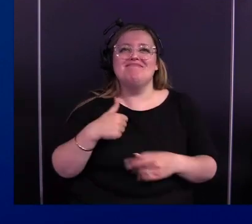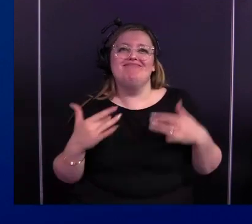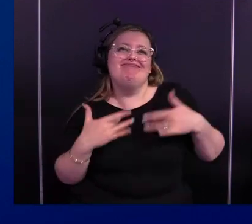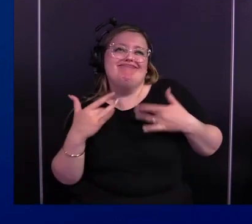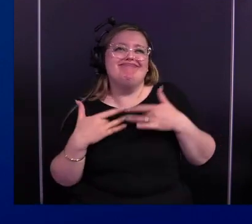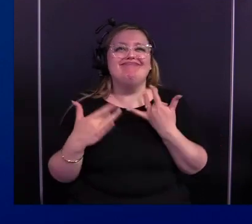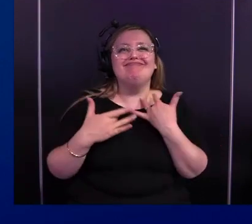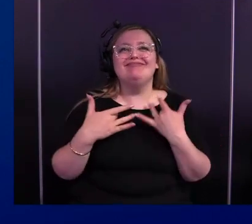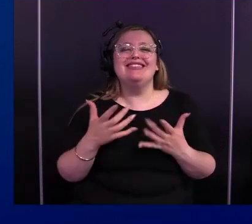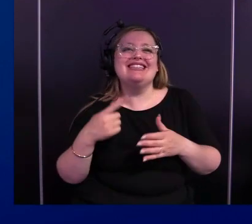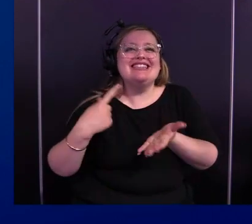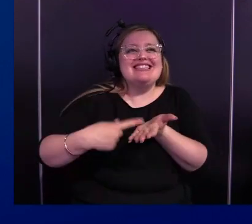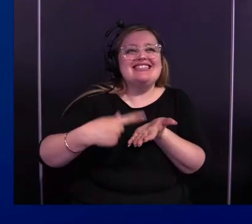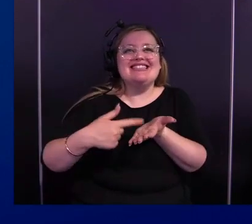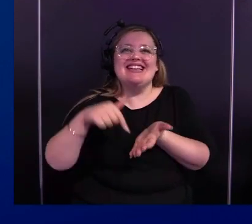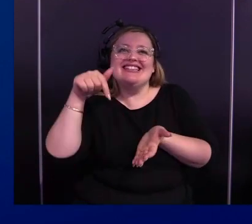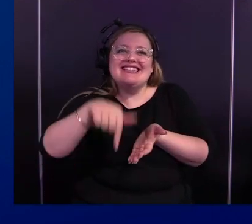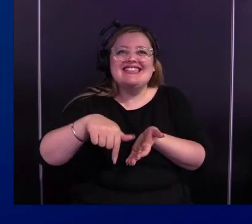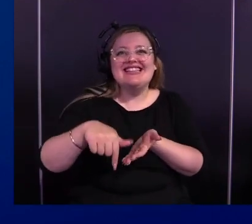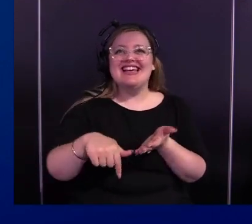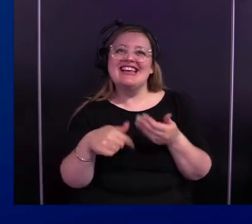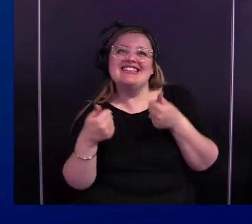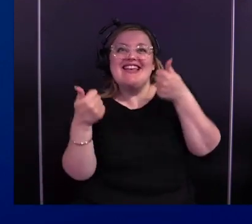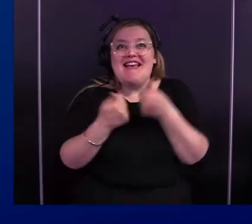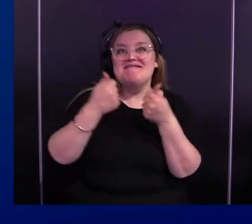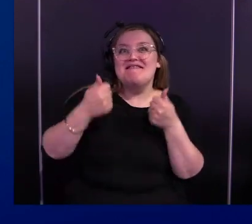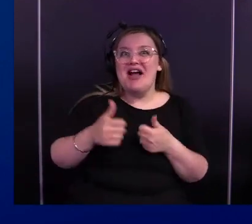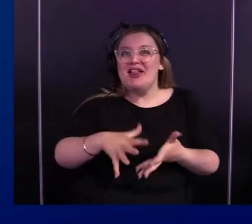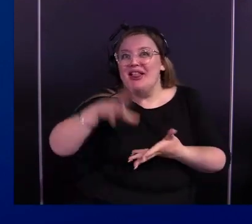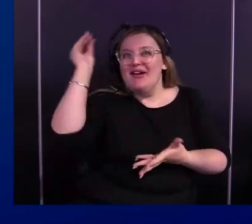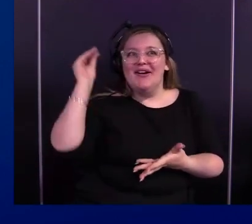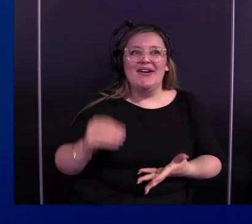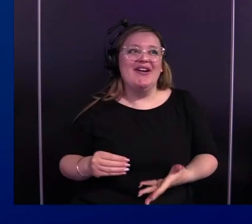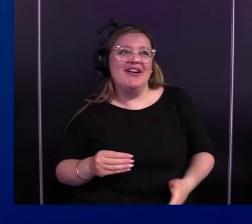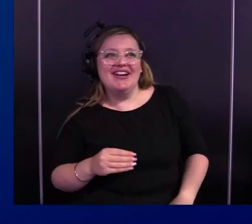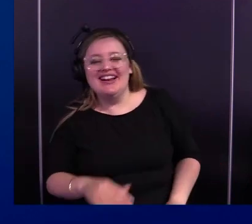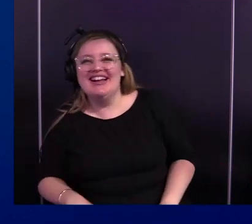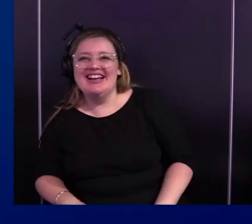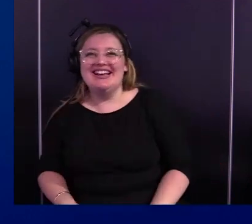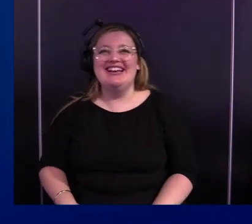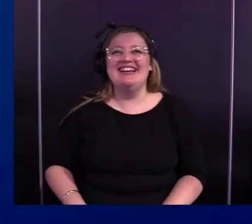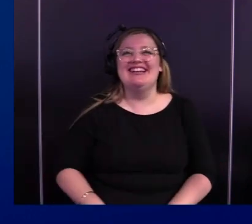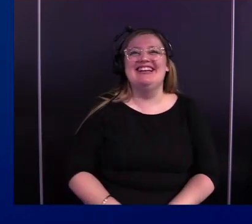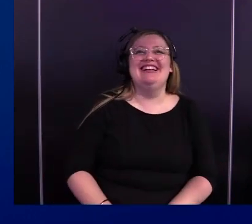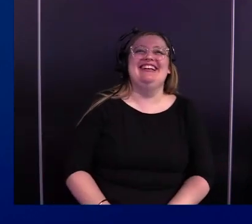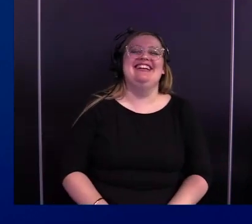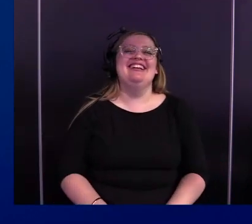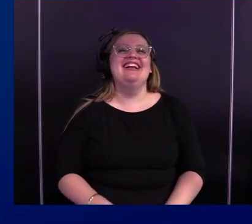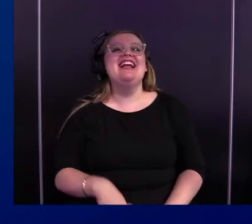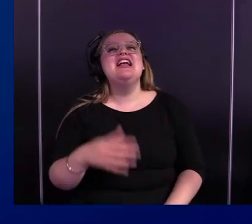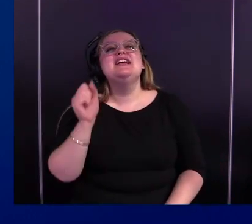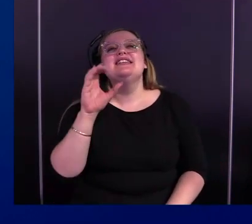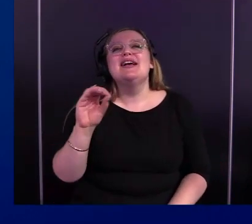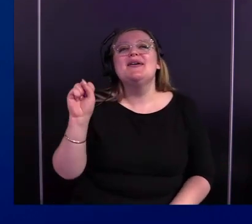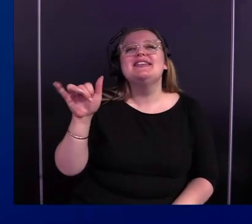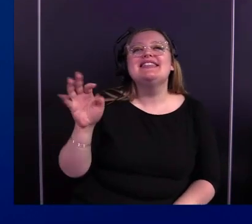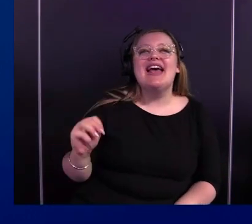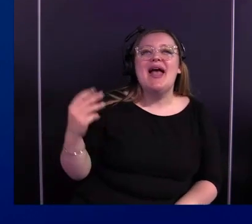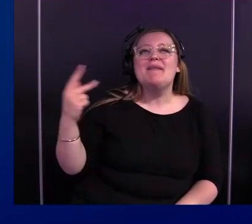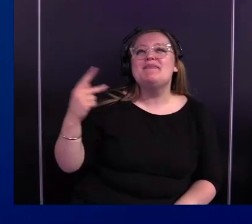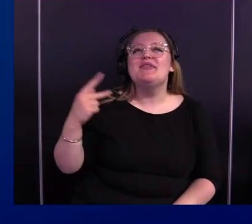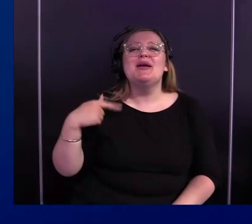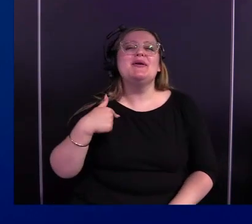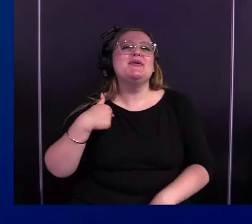about this hands-on gamified learning. Come on and slam. Yeah. He's on the Jam. So Sam and I, we streamed the